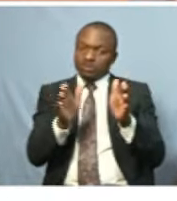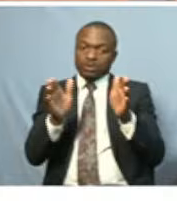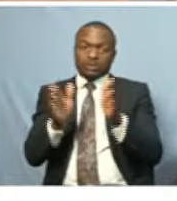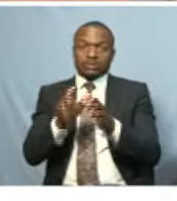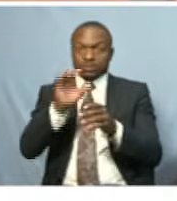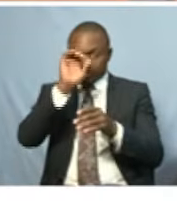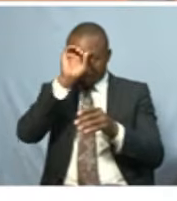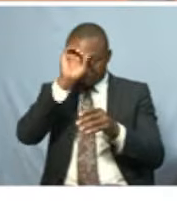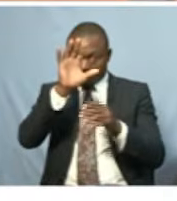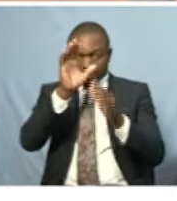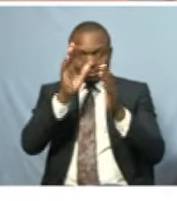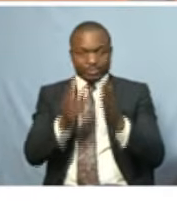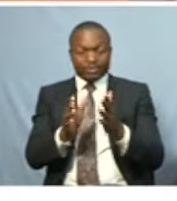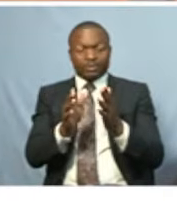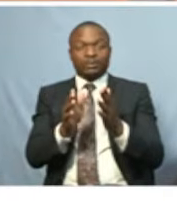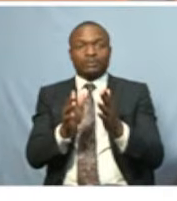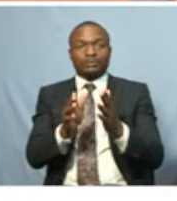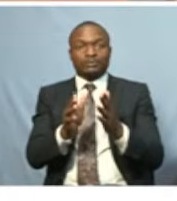for them to be